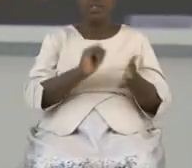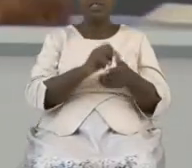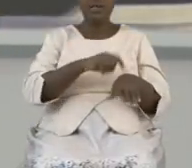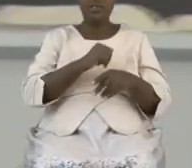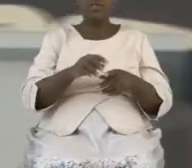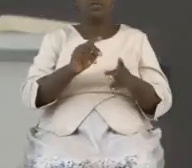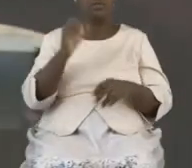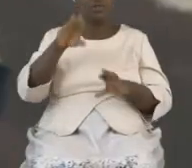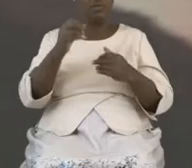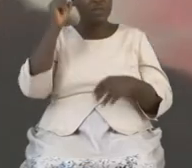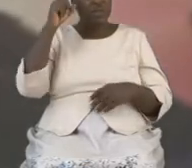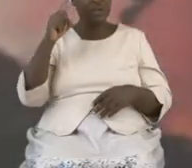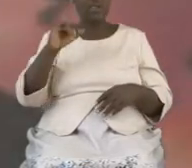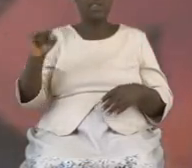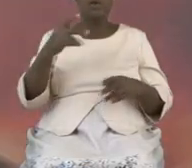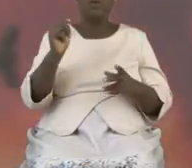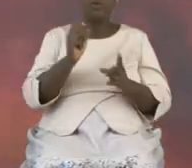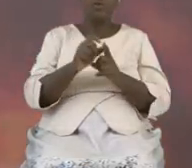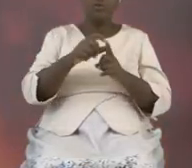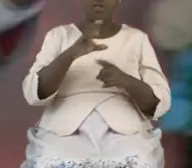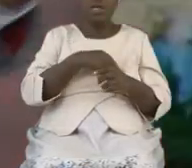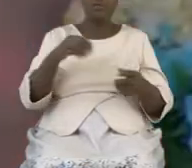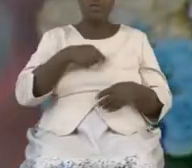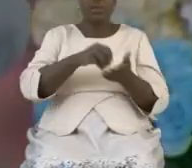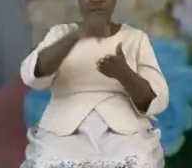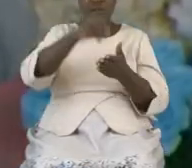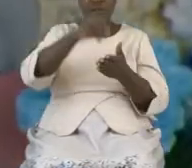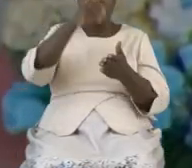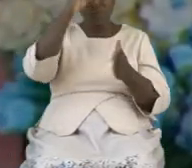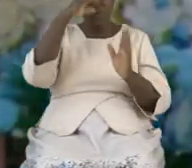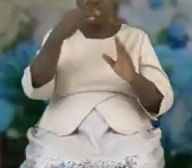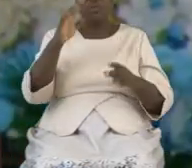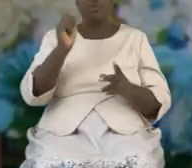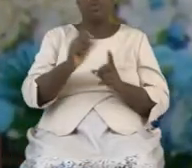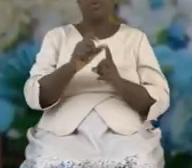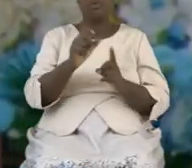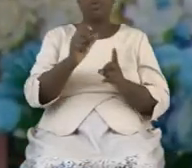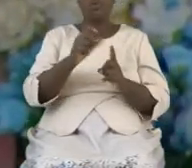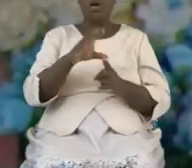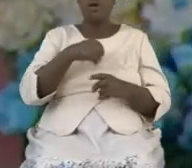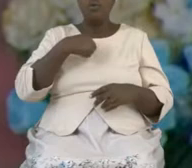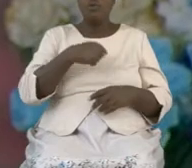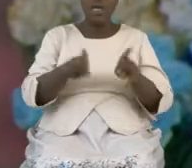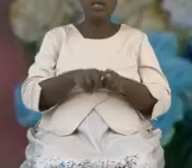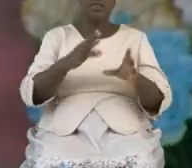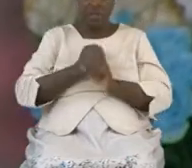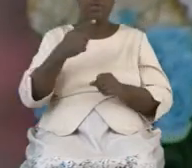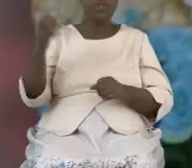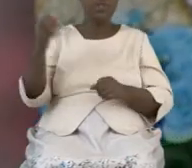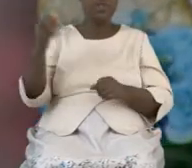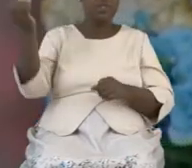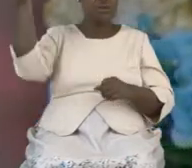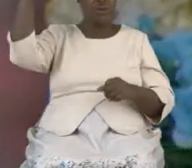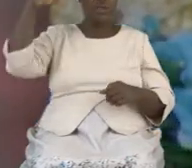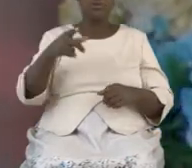and we as students of the word, and we as recipients of the grace of God, we